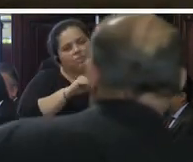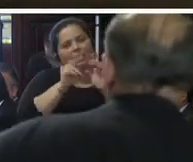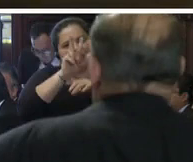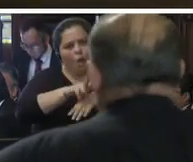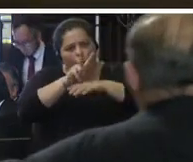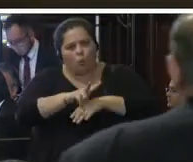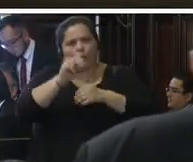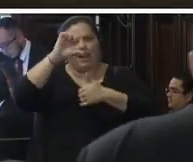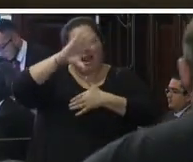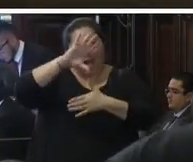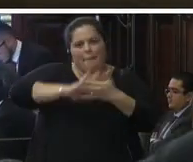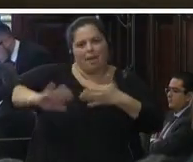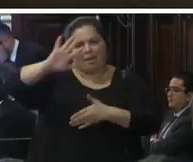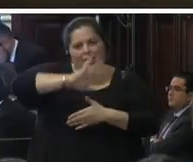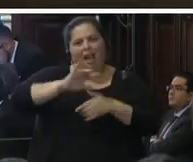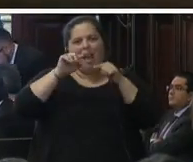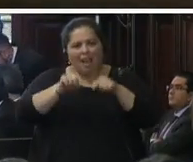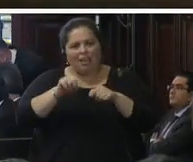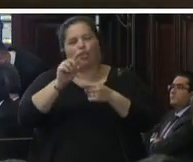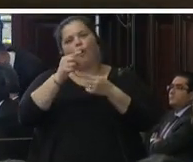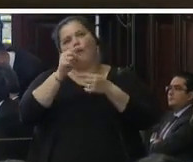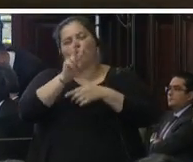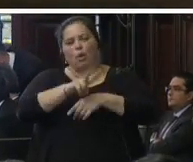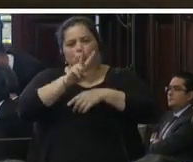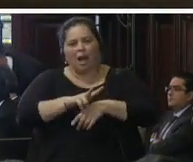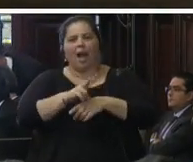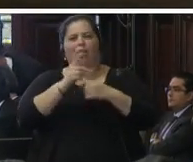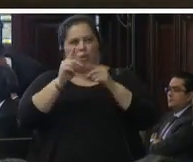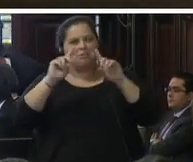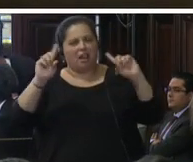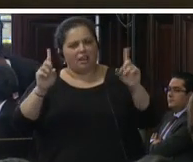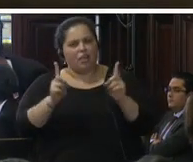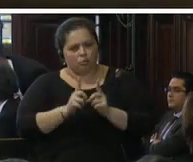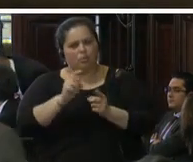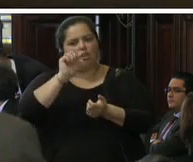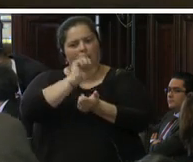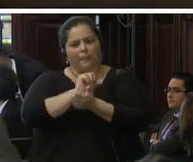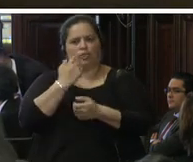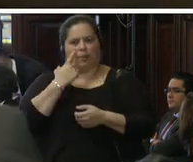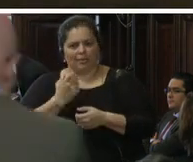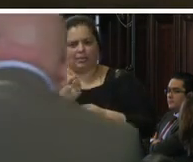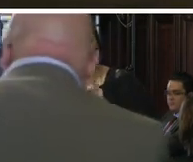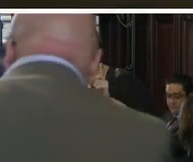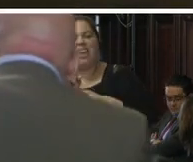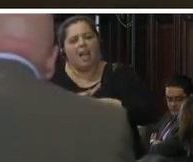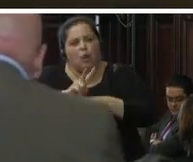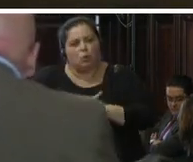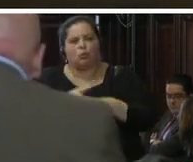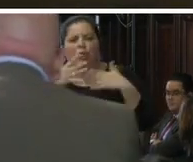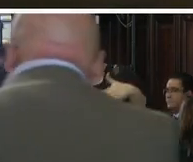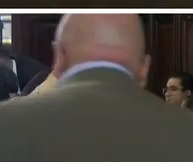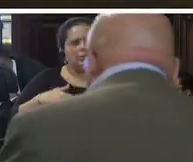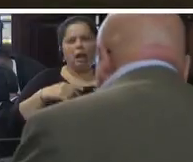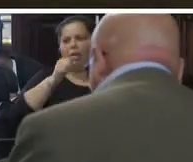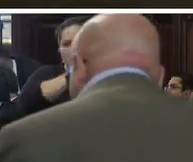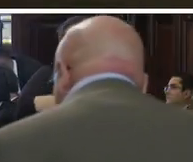that have worked and managed to reduce the preventive use indebido of the same figure in various countries